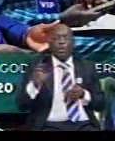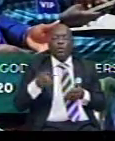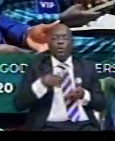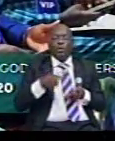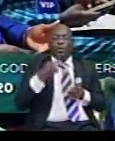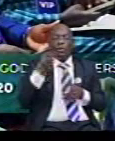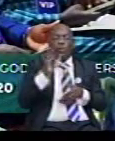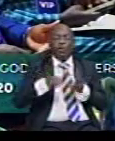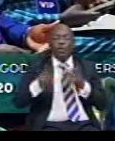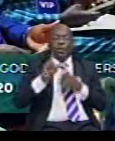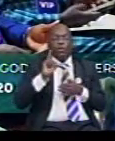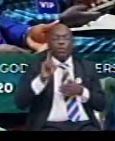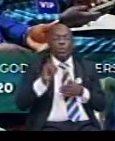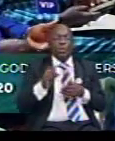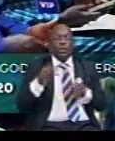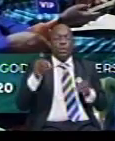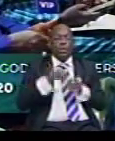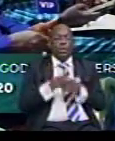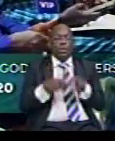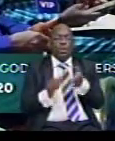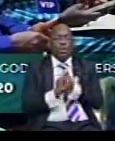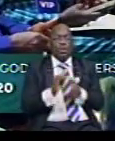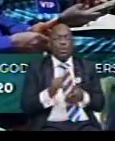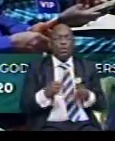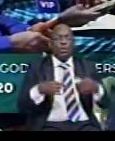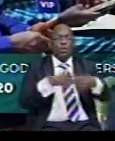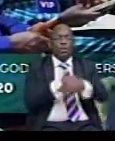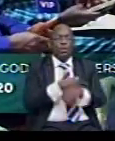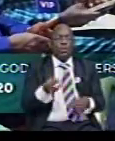those days was Ezekiah